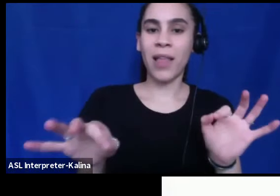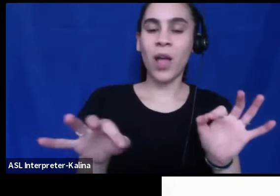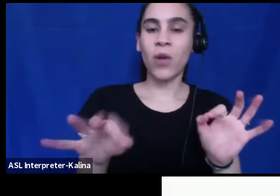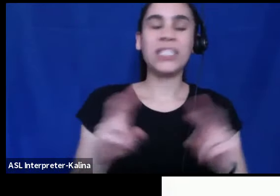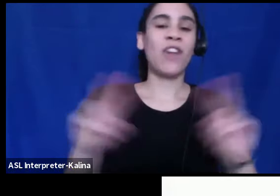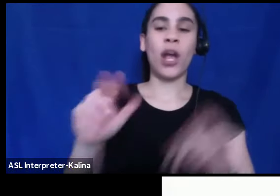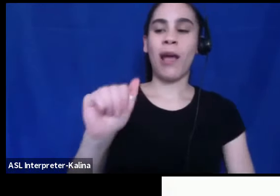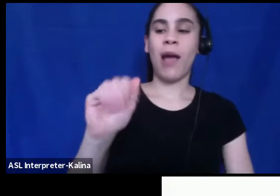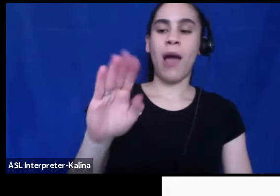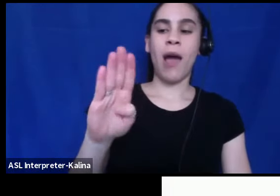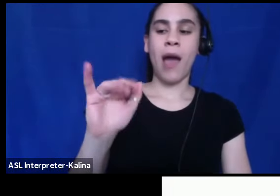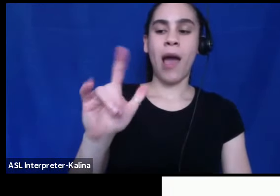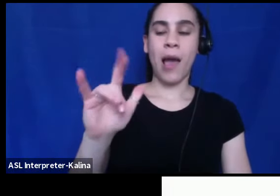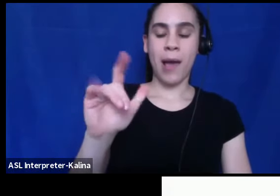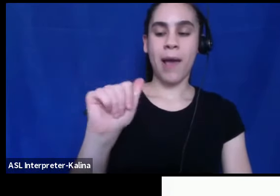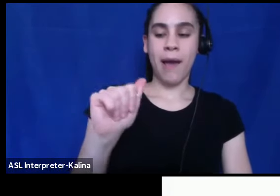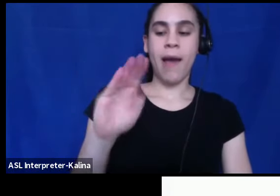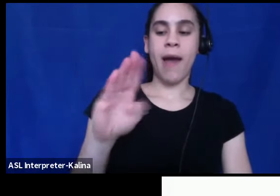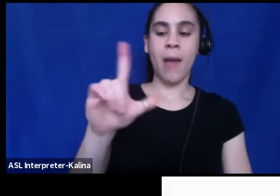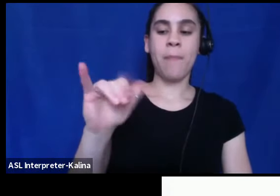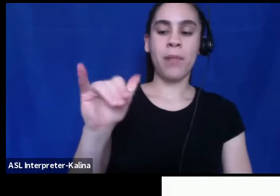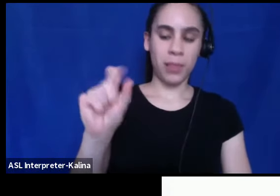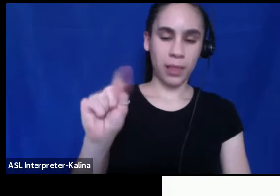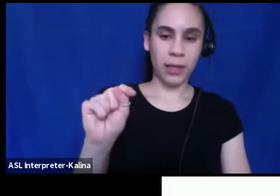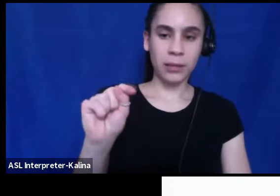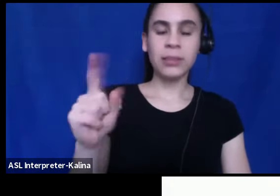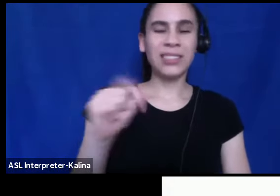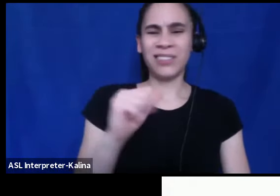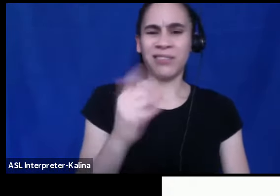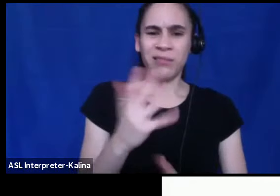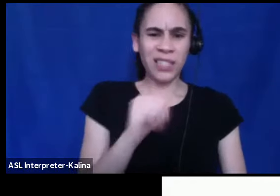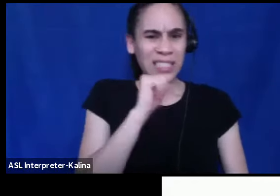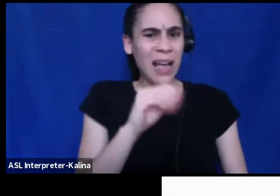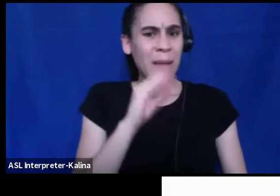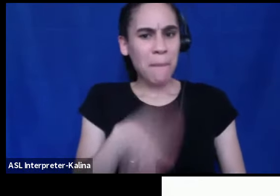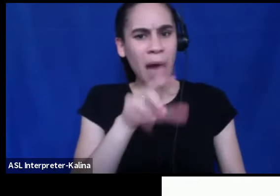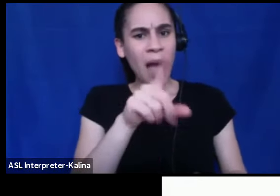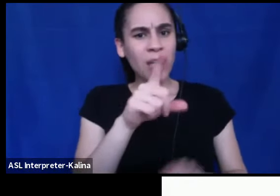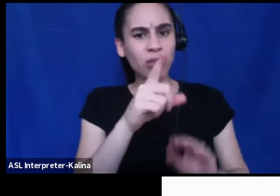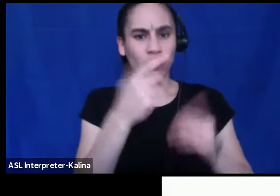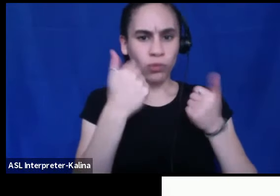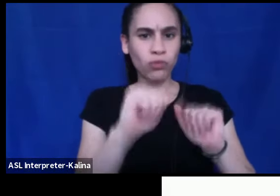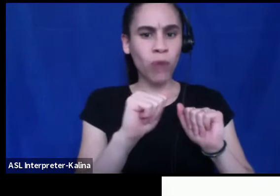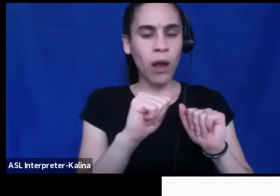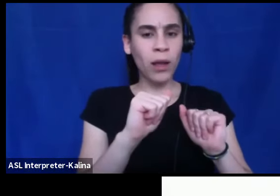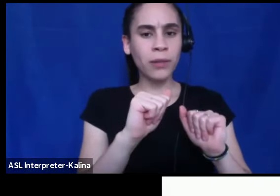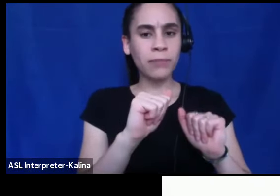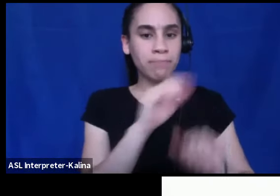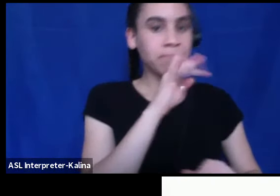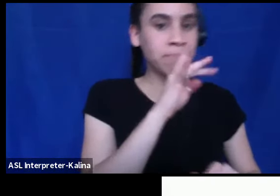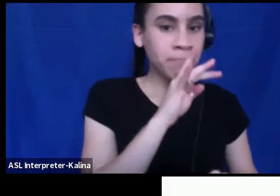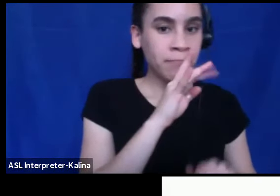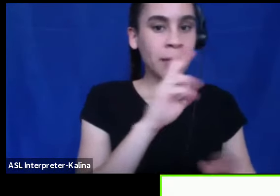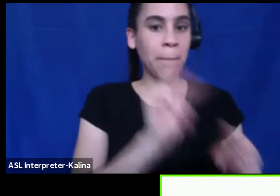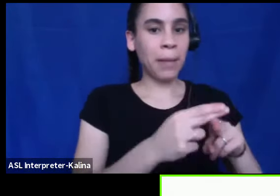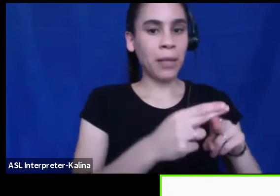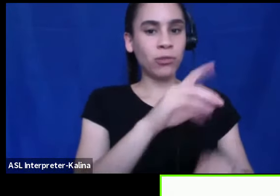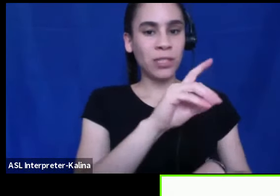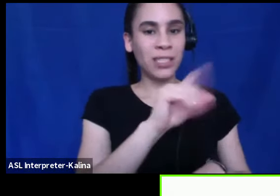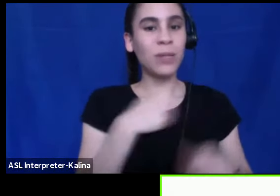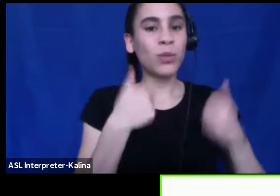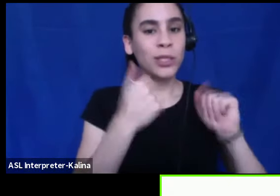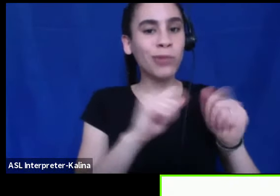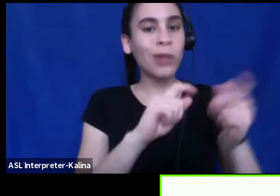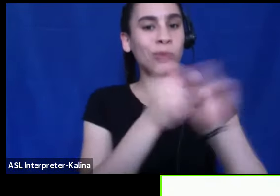It's not a bad thing to call out disability. If anything, we're trying to change that perception. Yeah, yeah. And then of course,